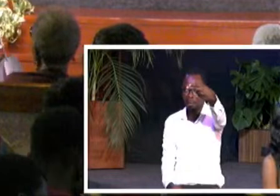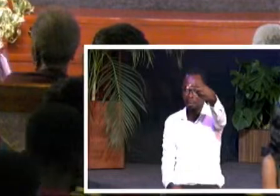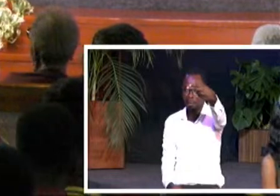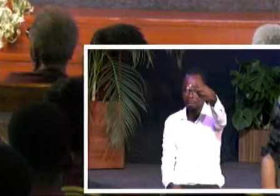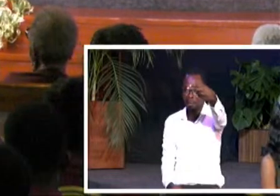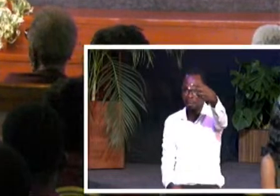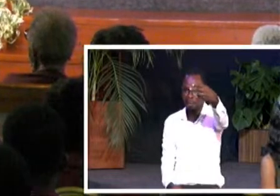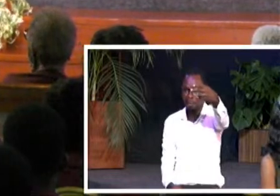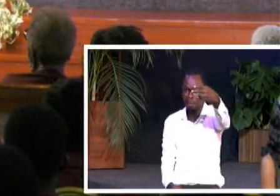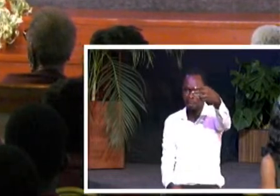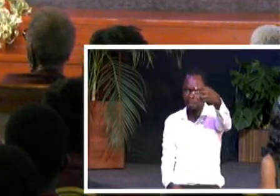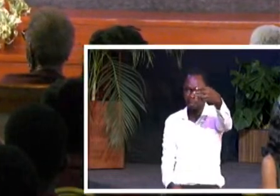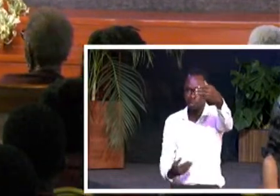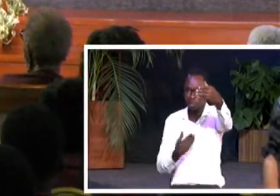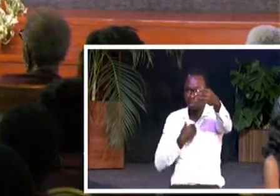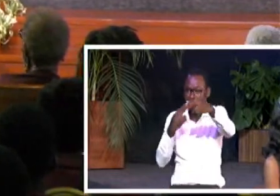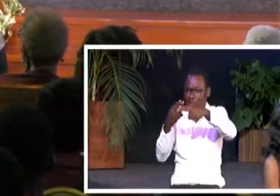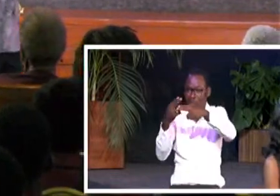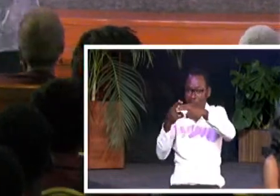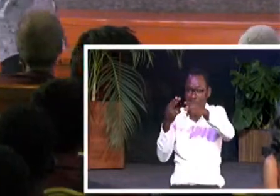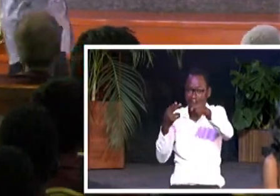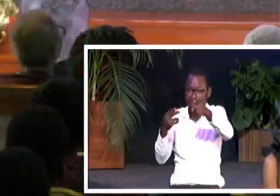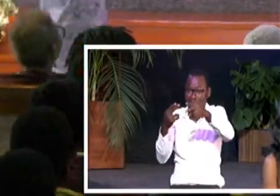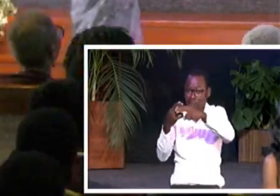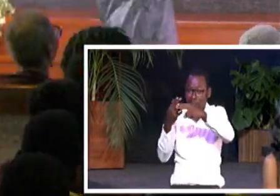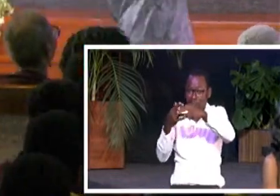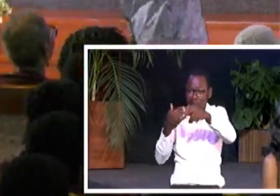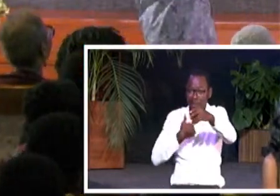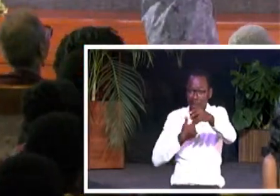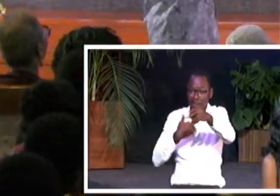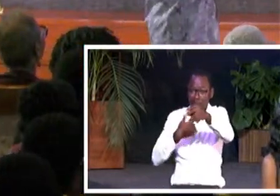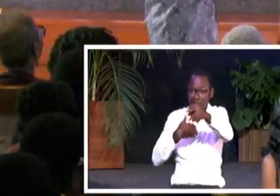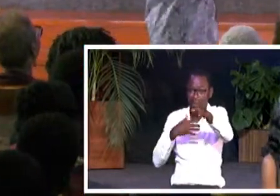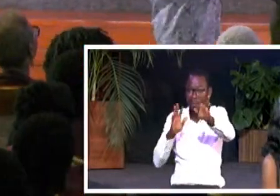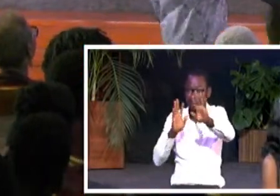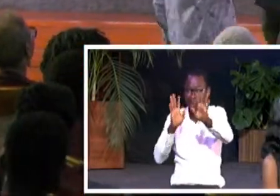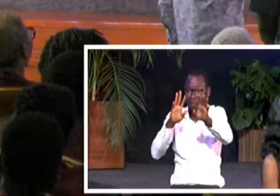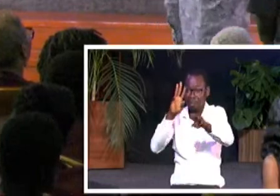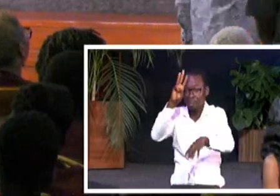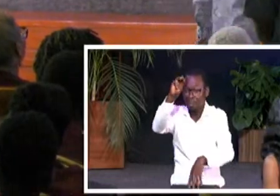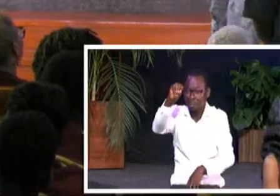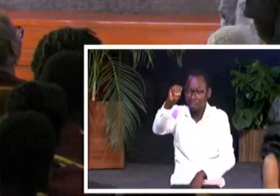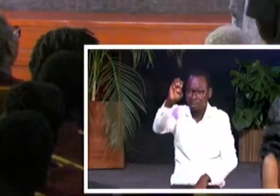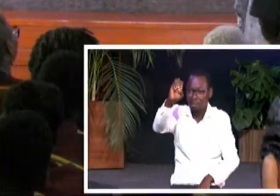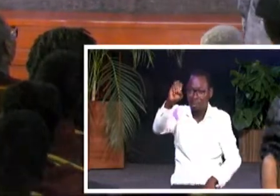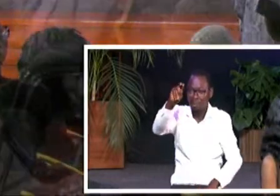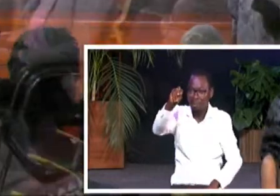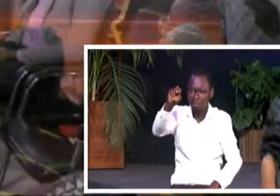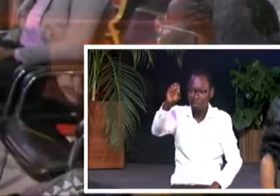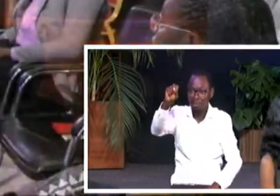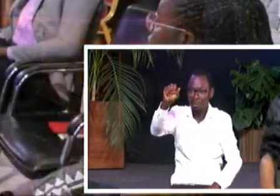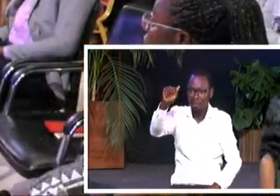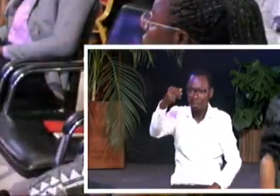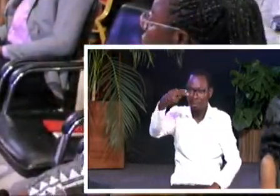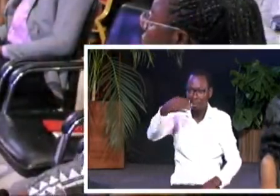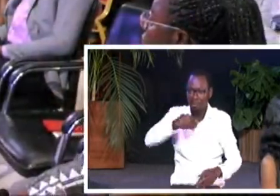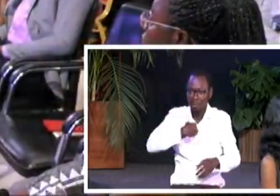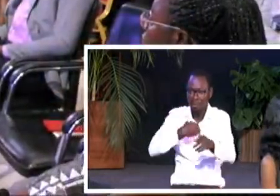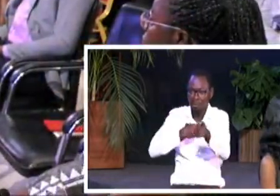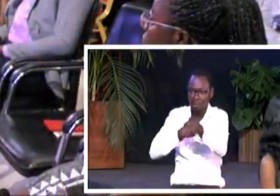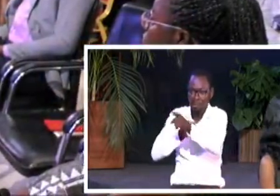name? Lillian. Lillian. First name? Benedict. First name? Hayford.